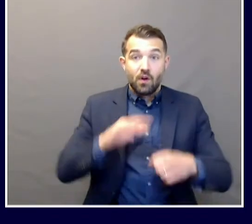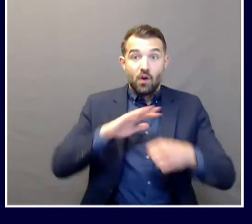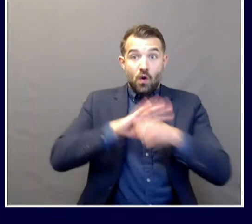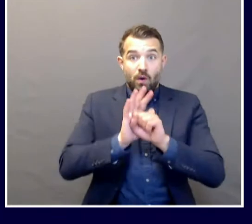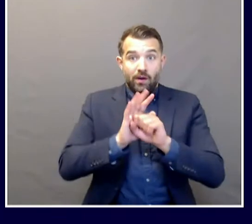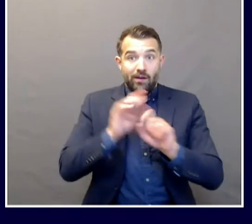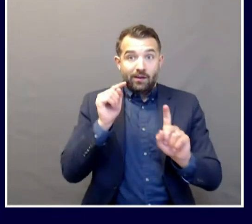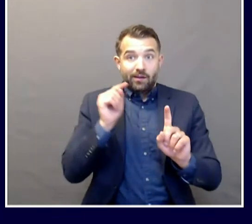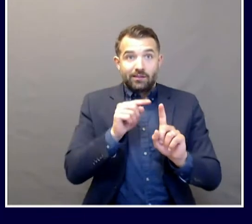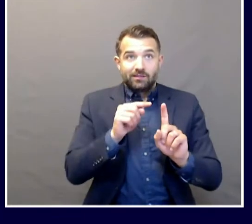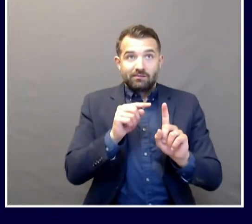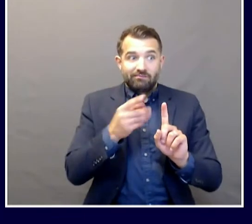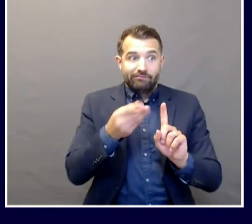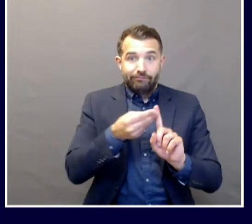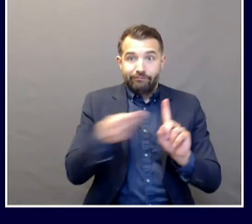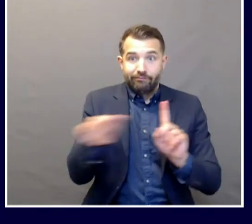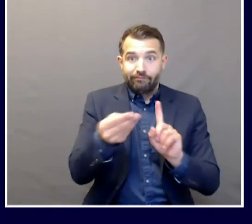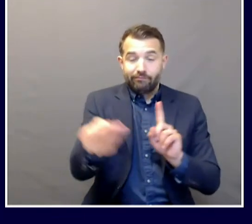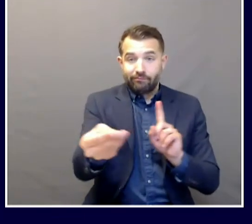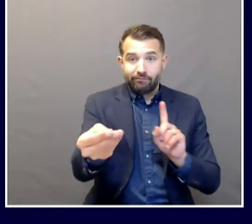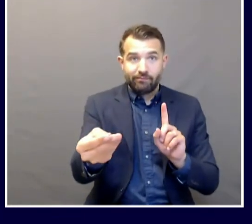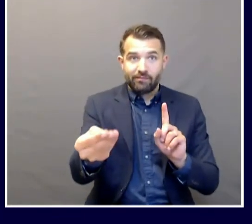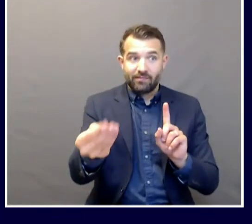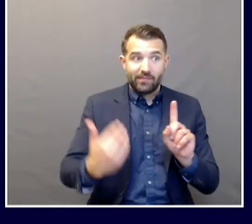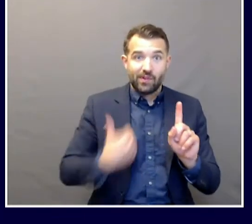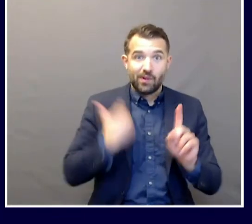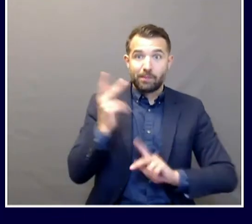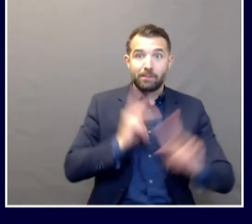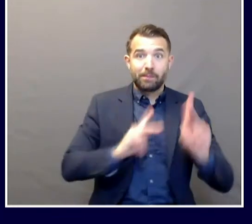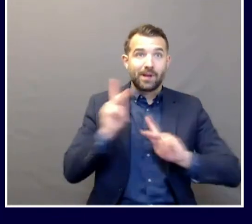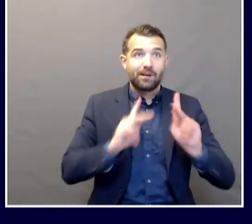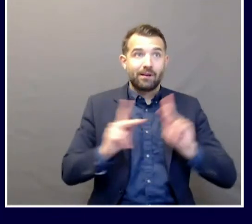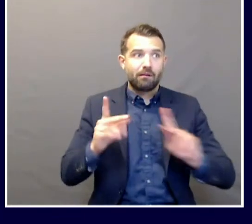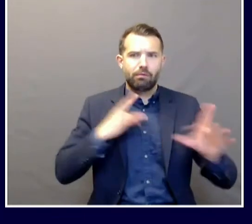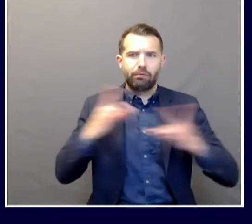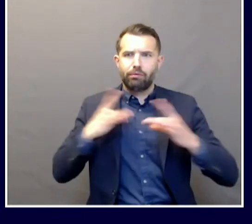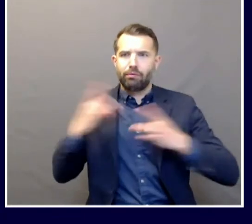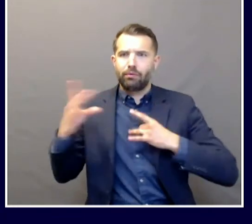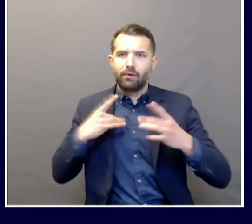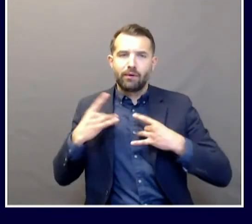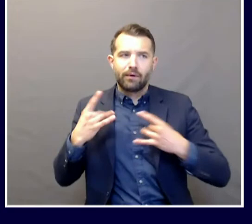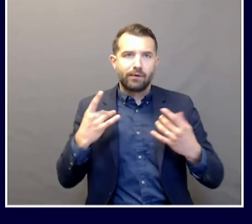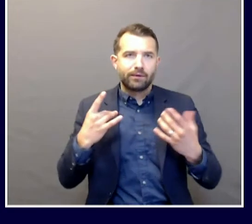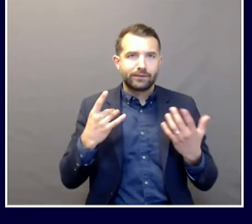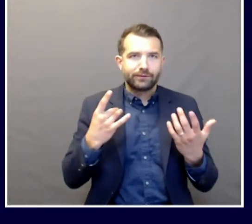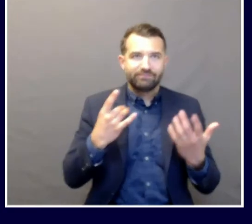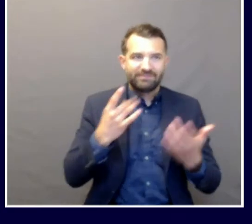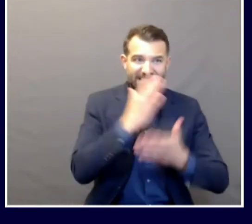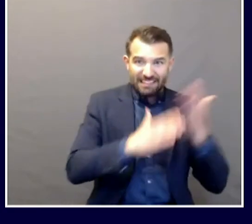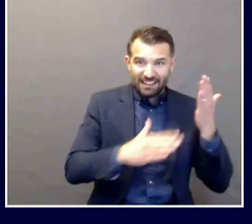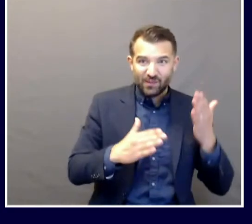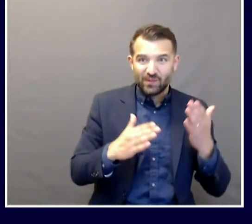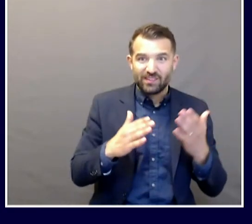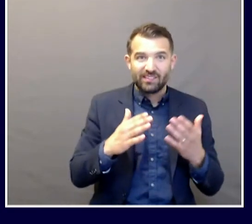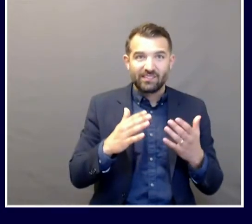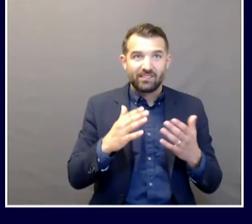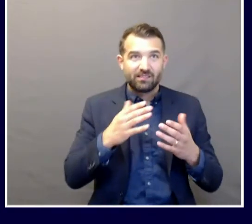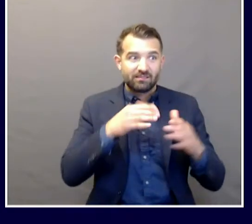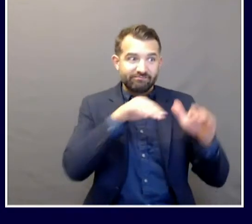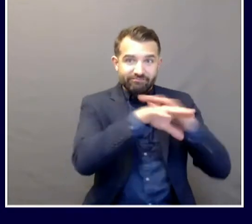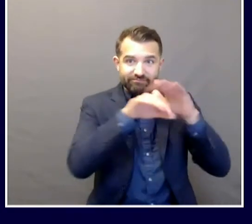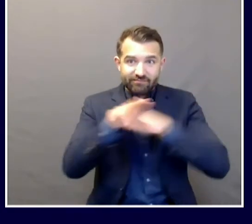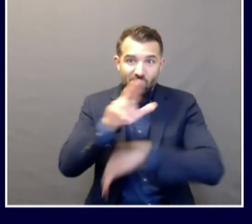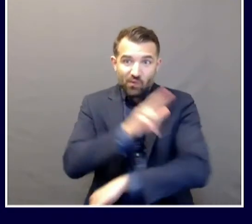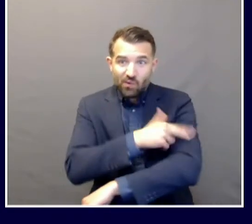people will get infected. A subset of them, sadly, will be hospitalized, and a subset of those who are hospitalized, unfortunately,